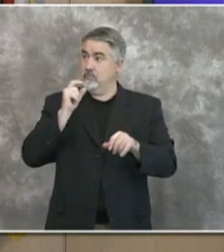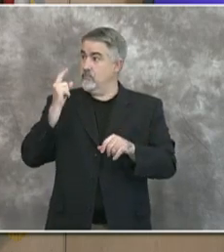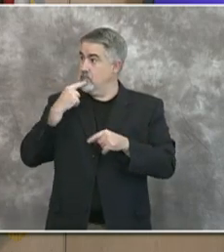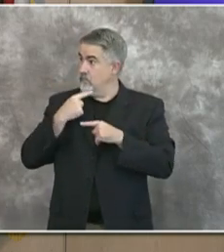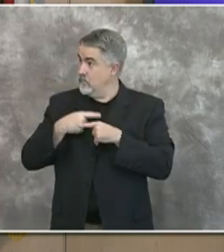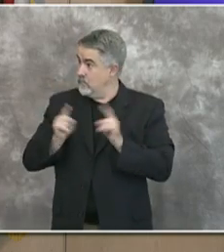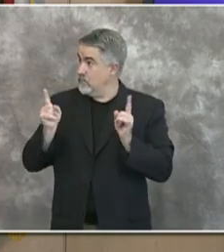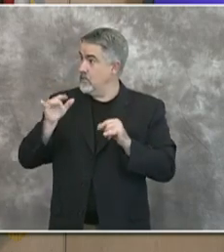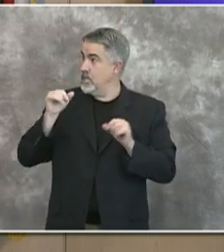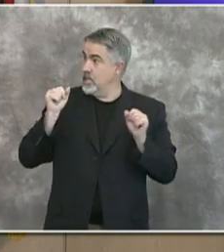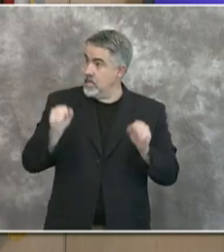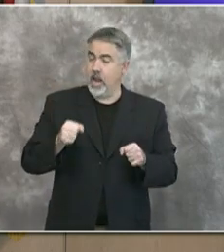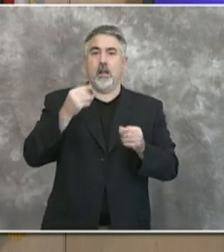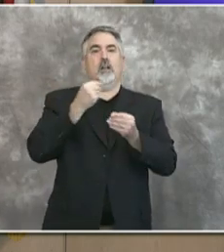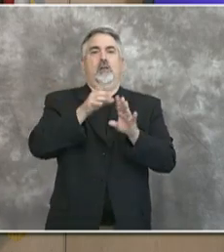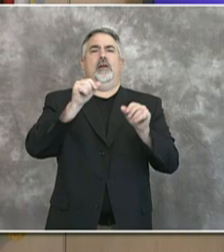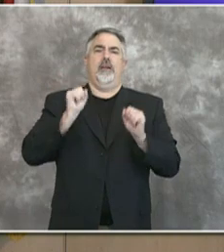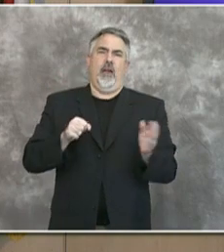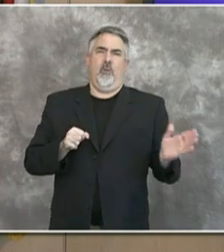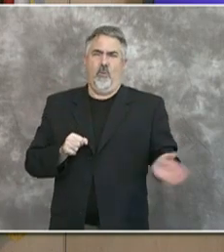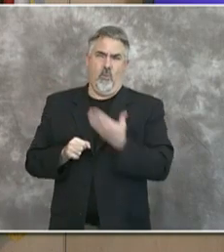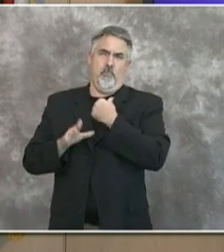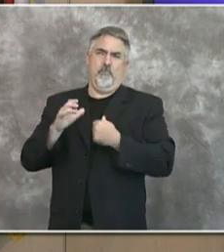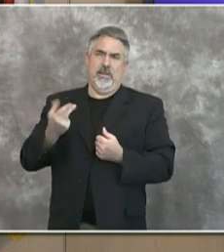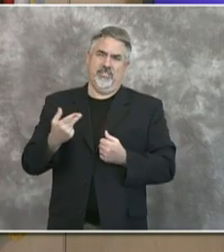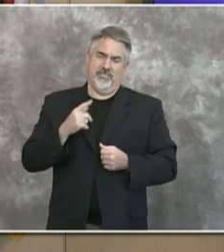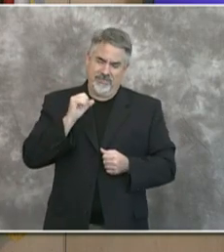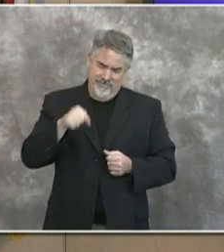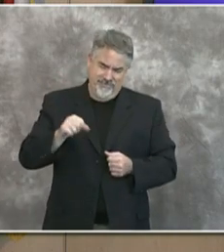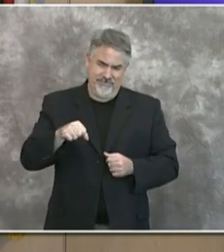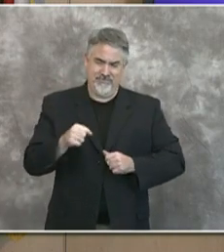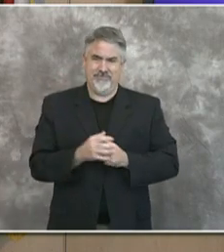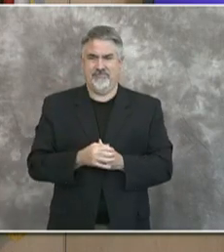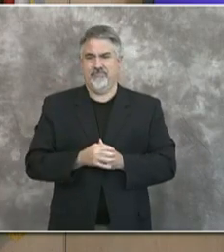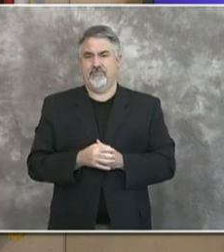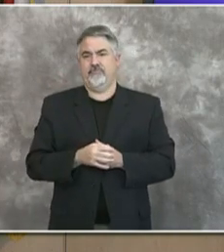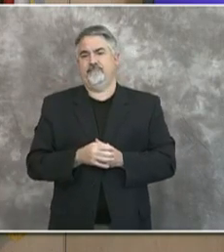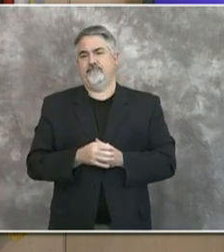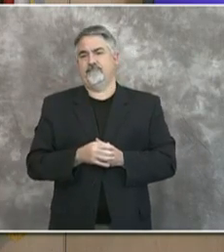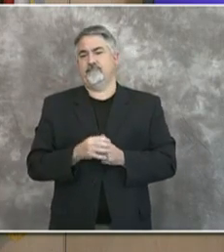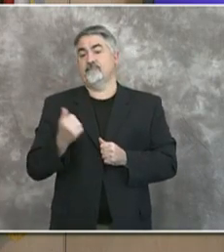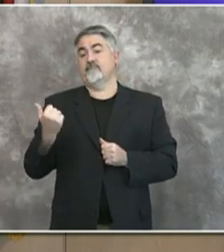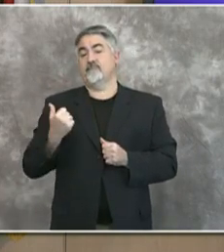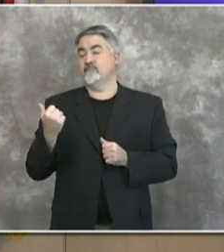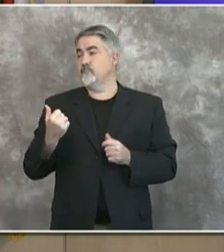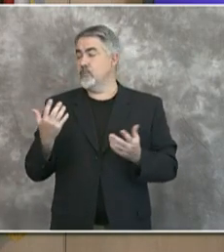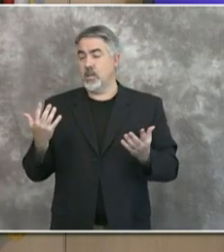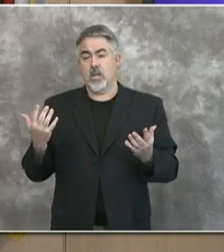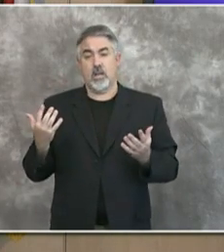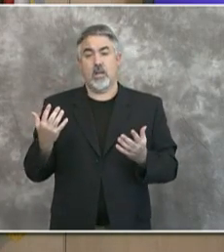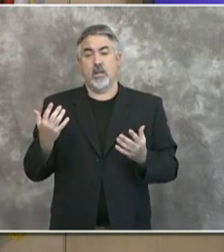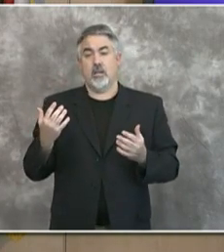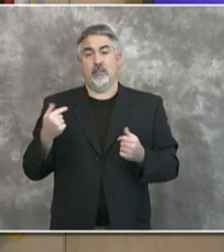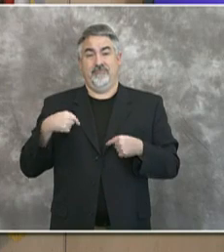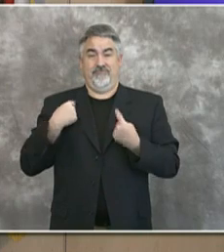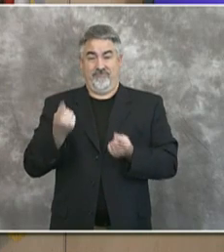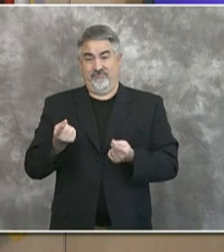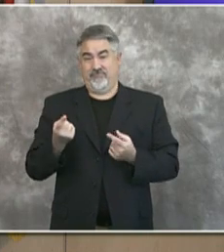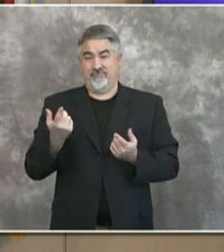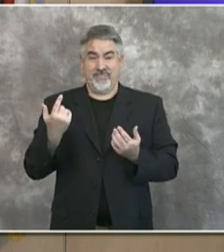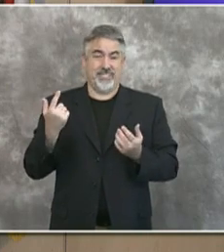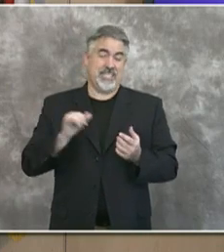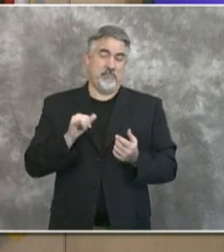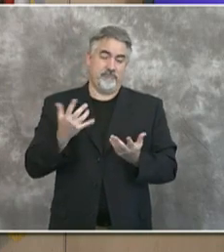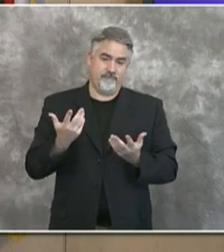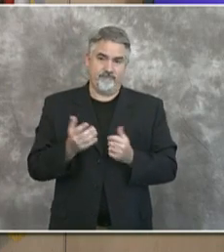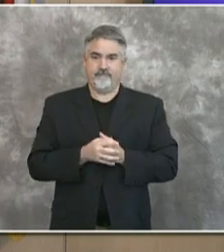reasonable step that we can to ensure a little bit greater access to the things that we need in line with things that we may do to also